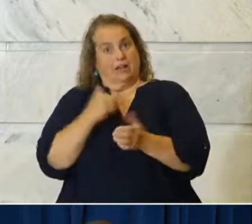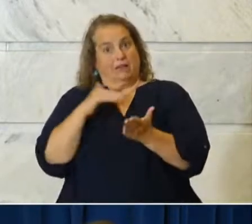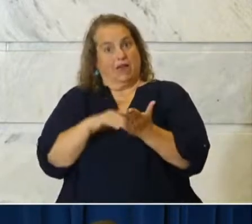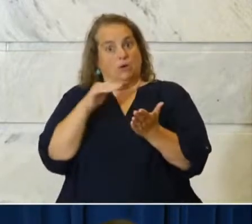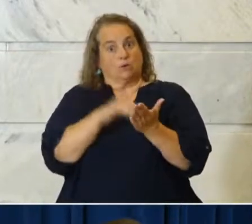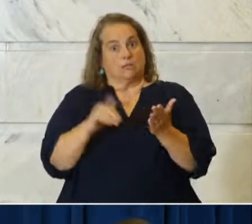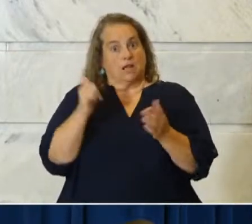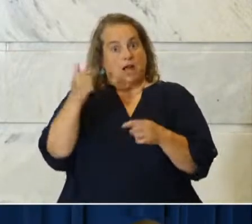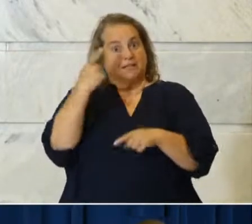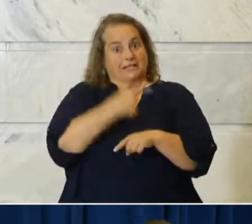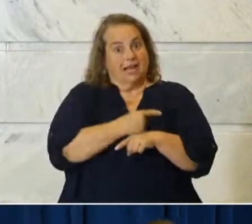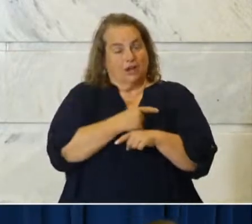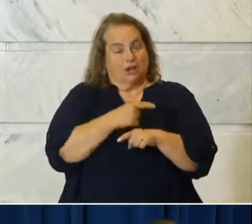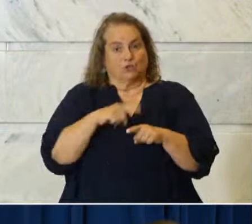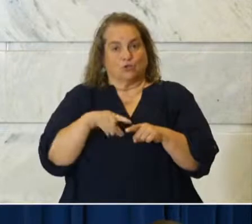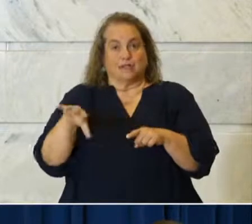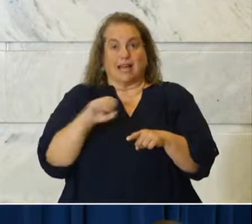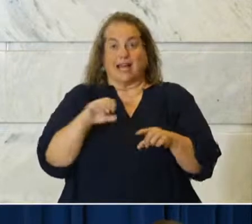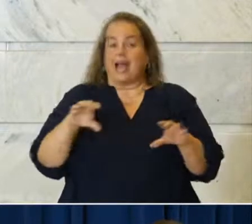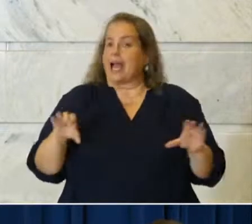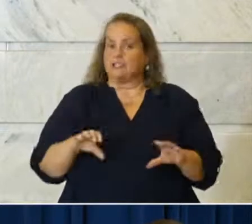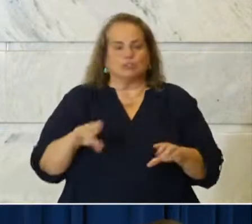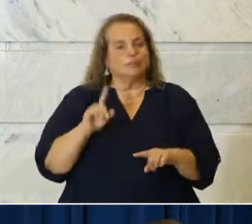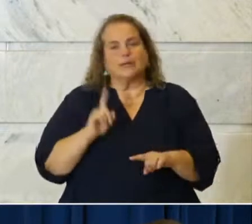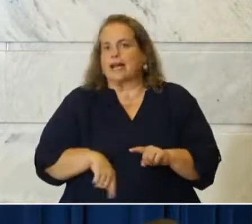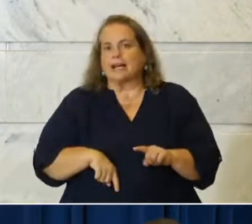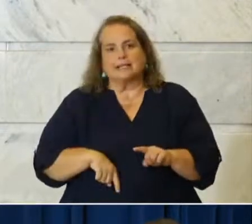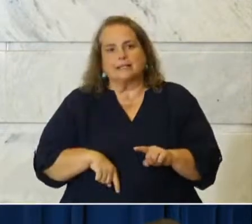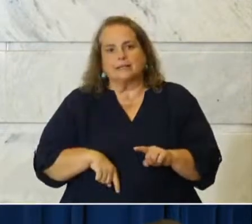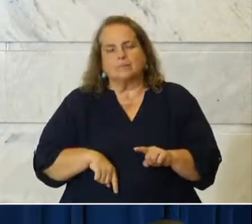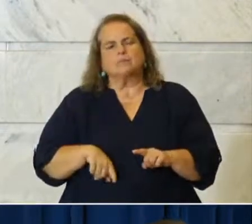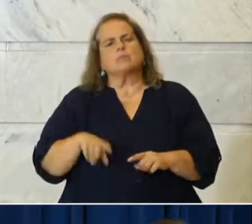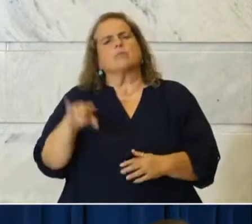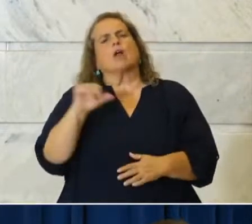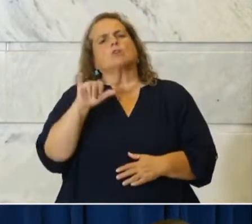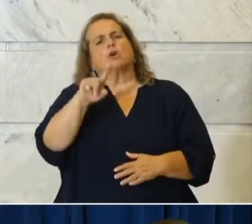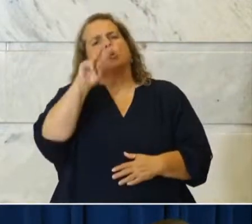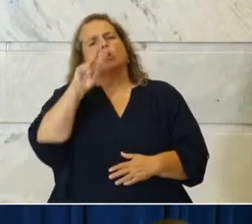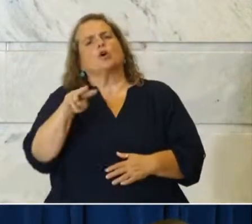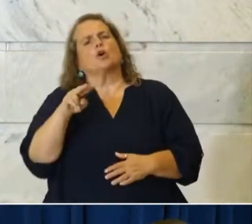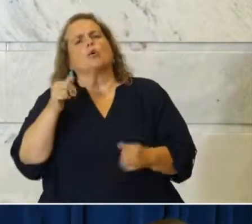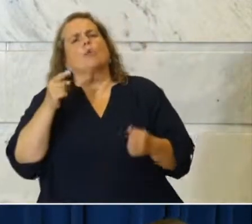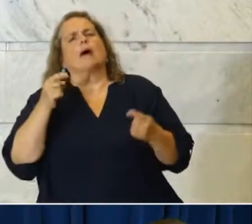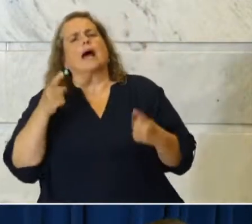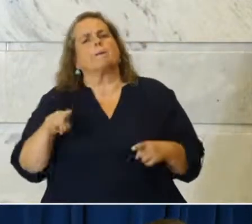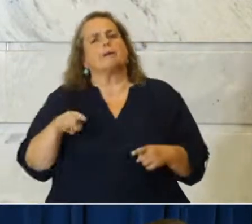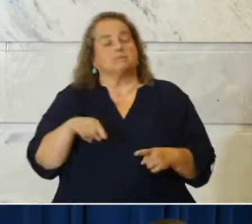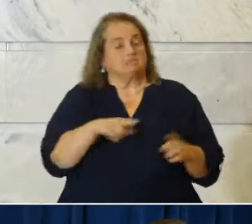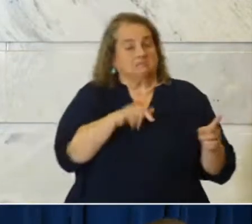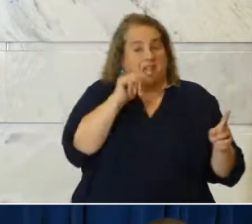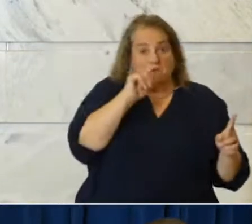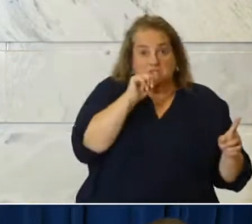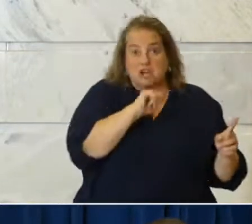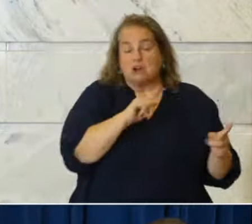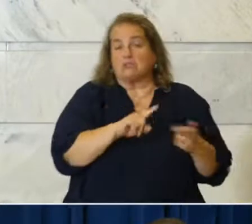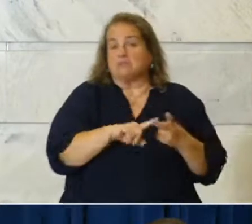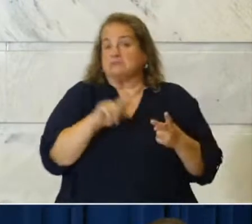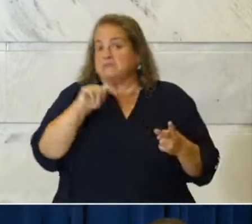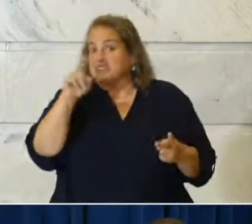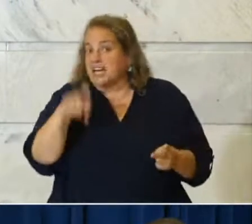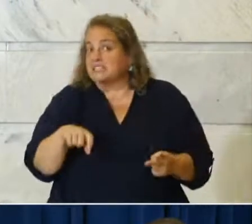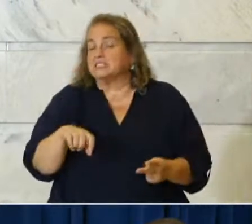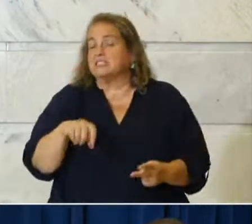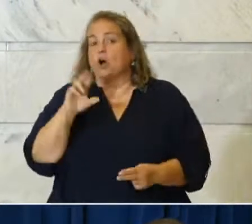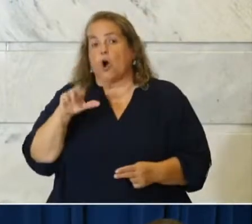take certain actions. Let's look at also what's happening, whether it's in Arizona or Texas